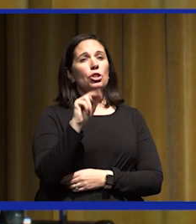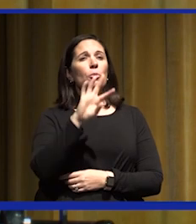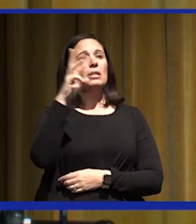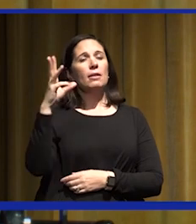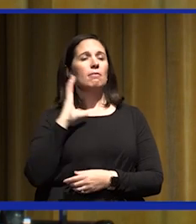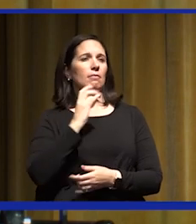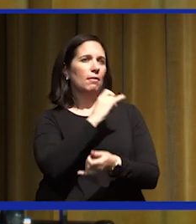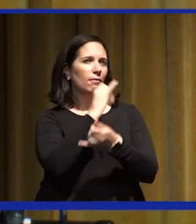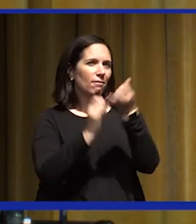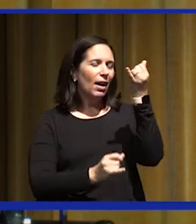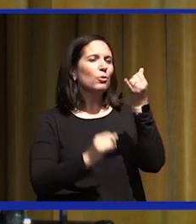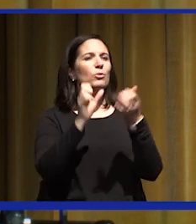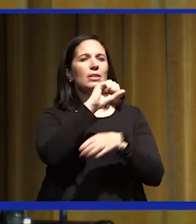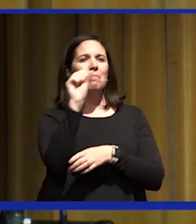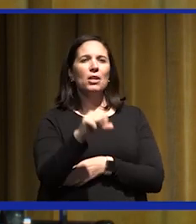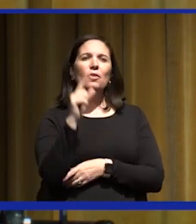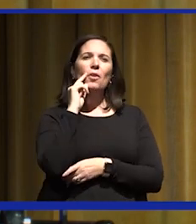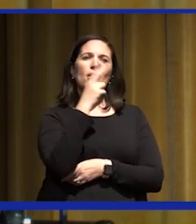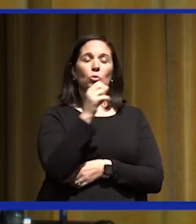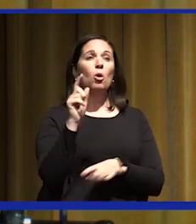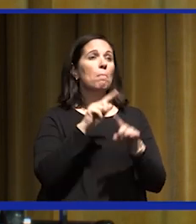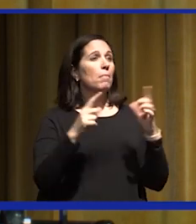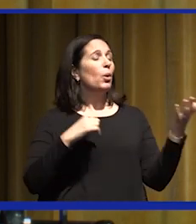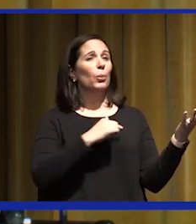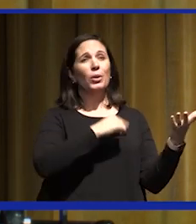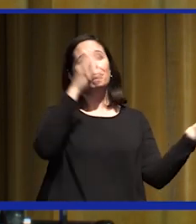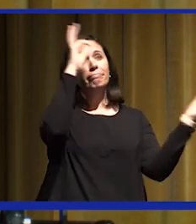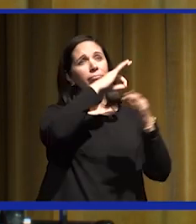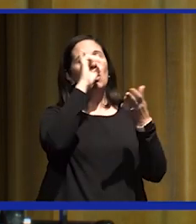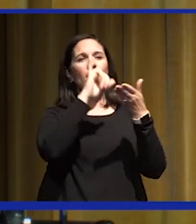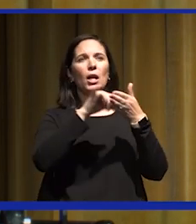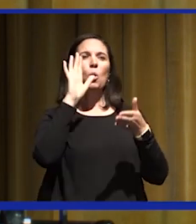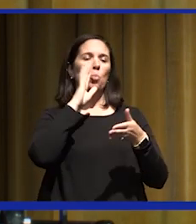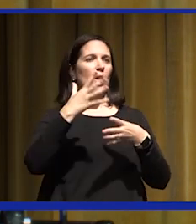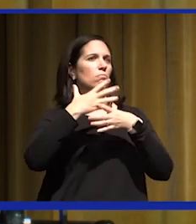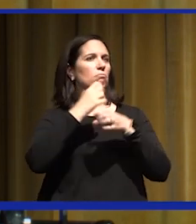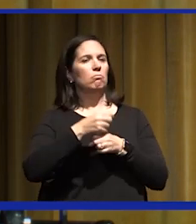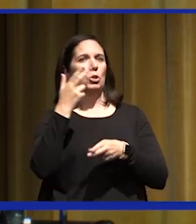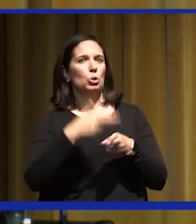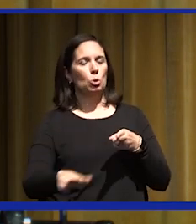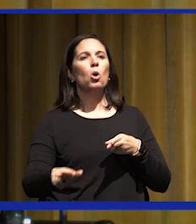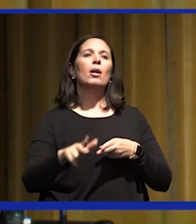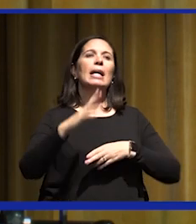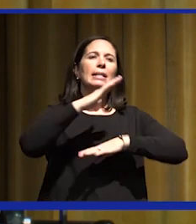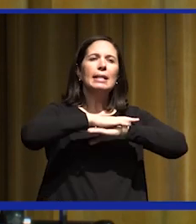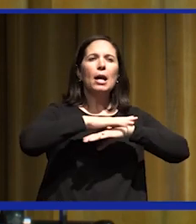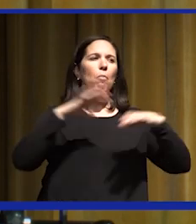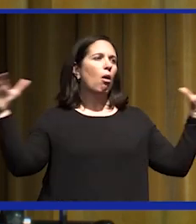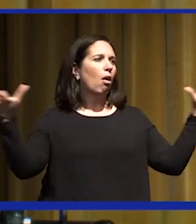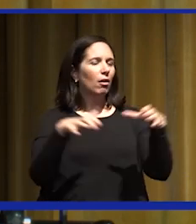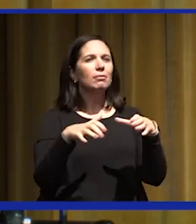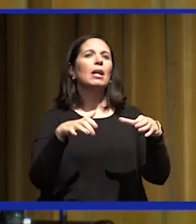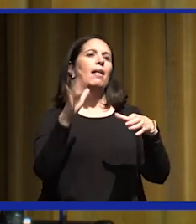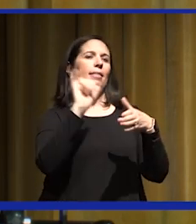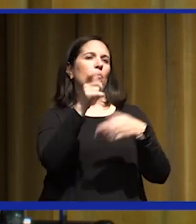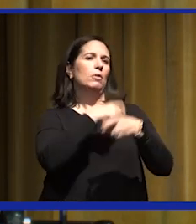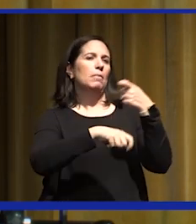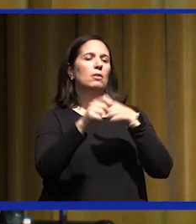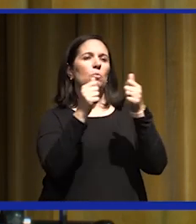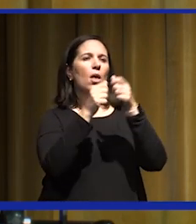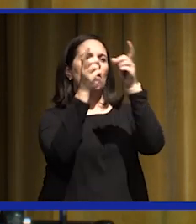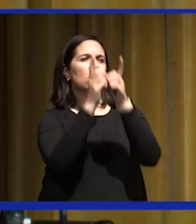of our final semester to high school, but unbeknownst to us, it would be cut short. Lunch table gatherings were replaced with social